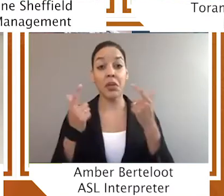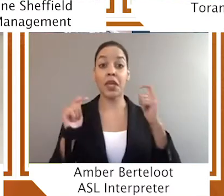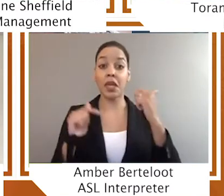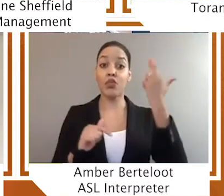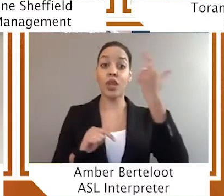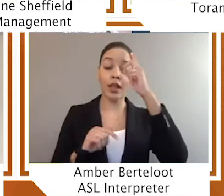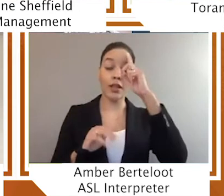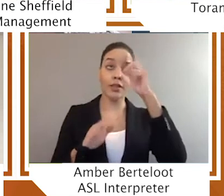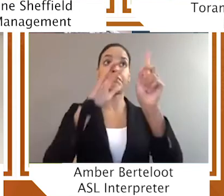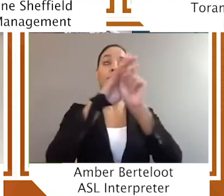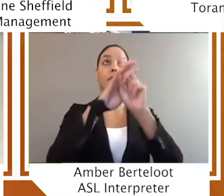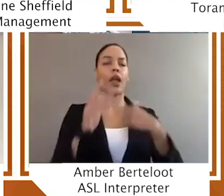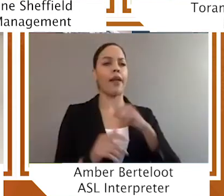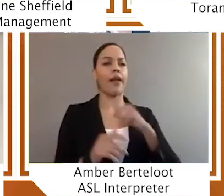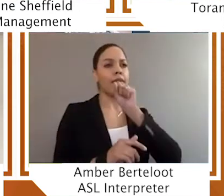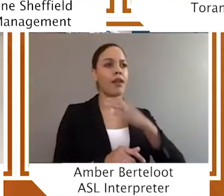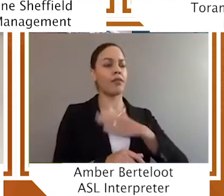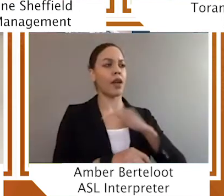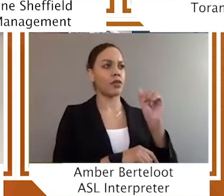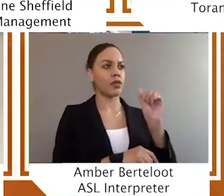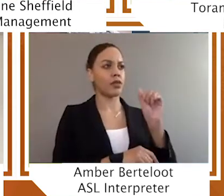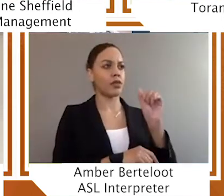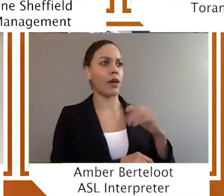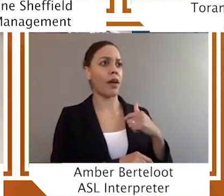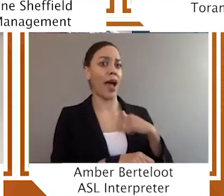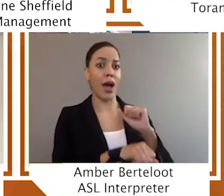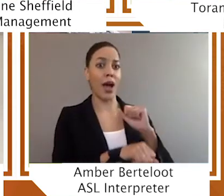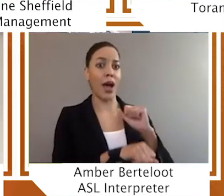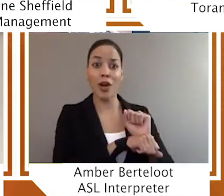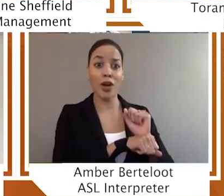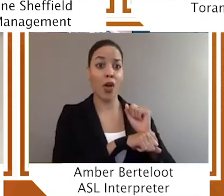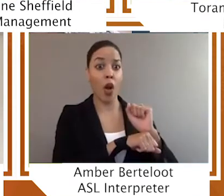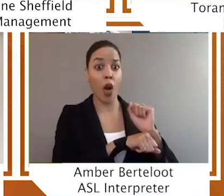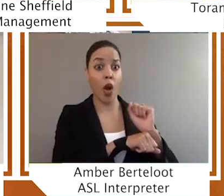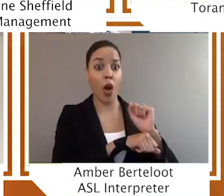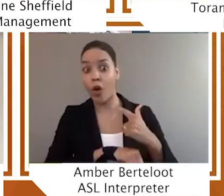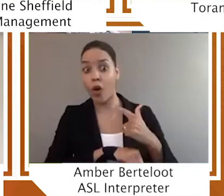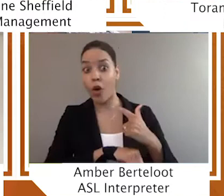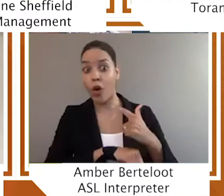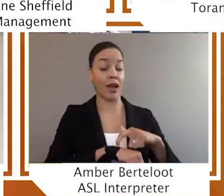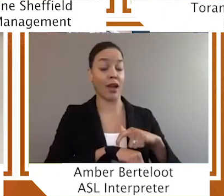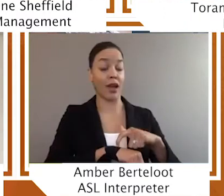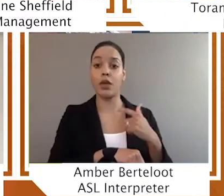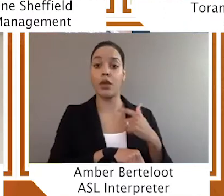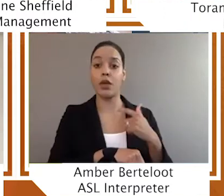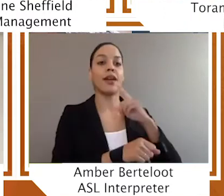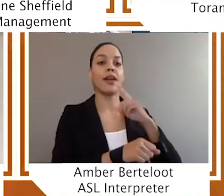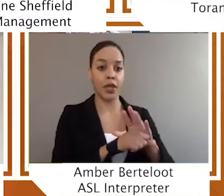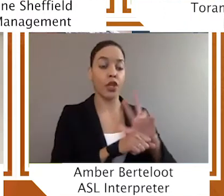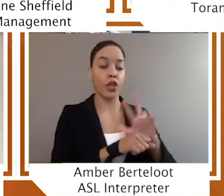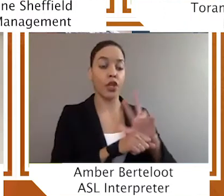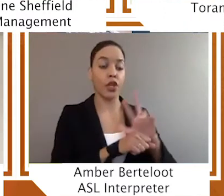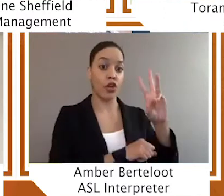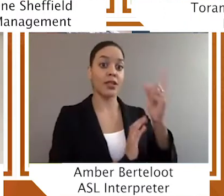I love what I do. I work all the time. So I've committed to a 36-hour technology break starting in